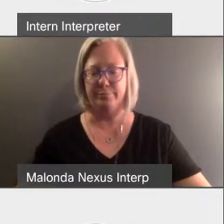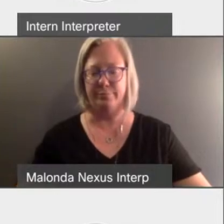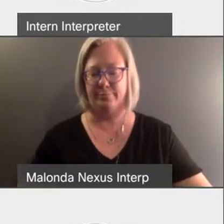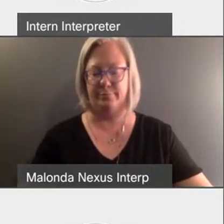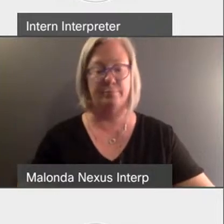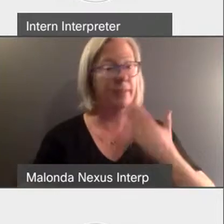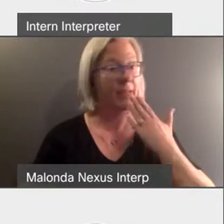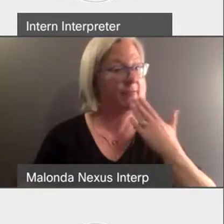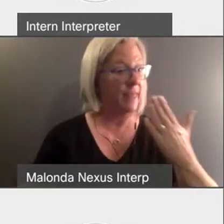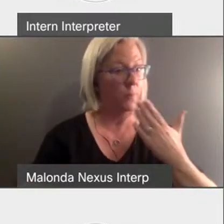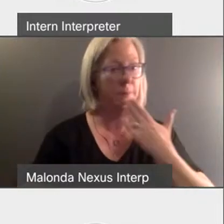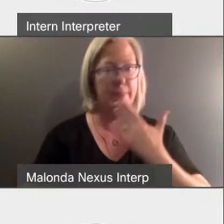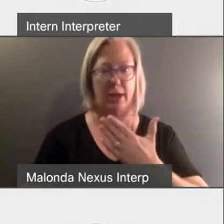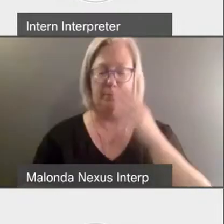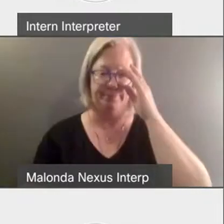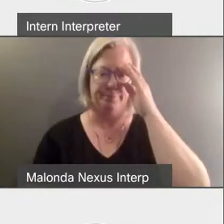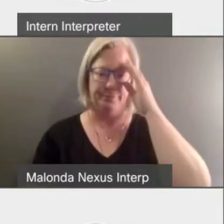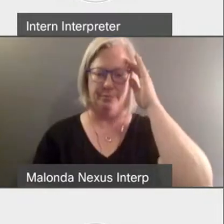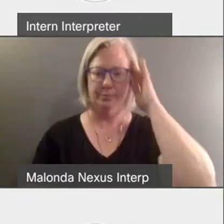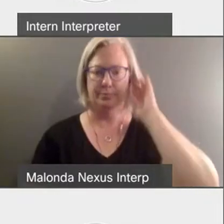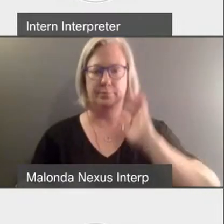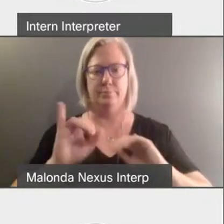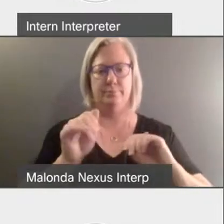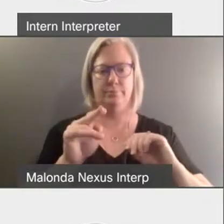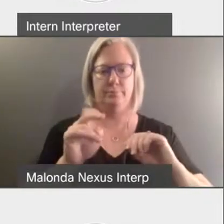Next is Janet Simpson, private citizen.